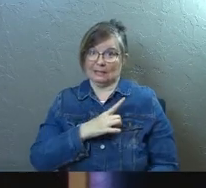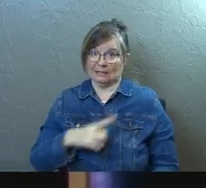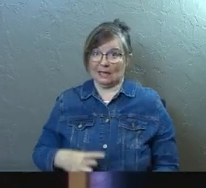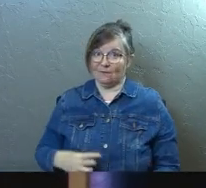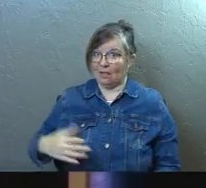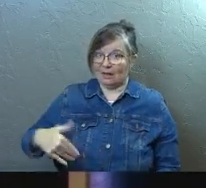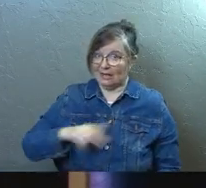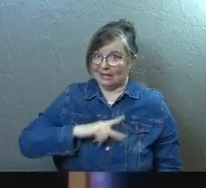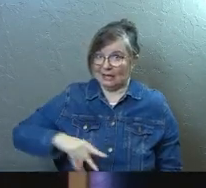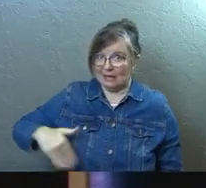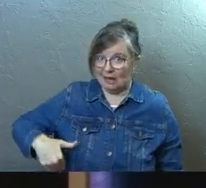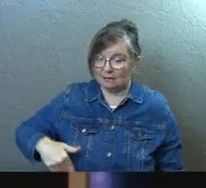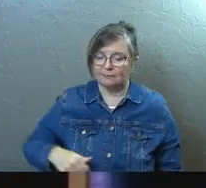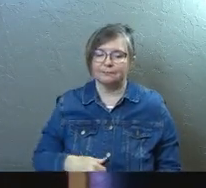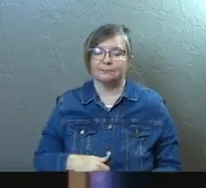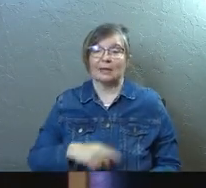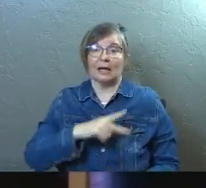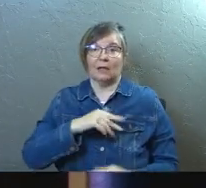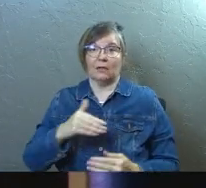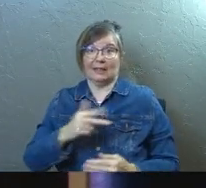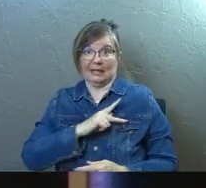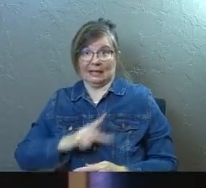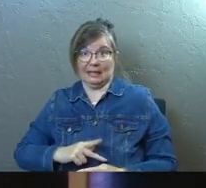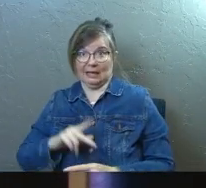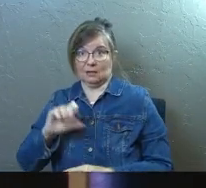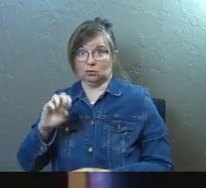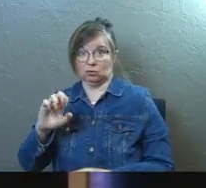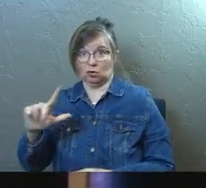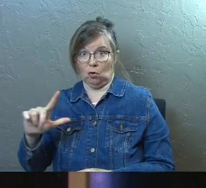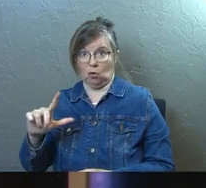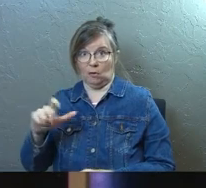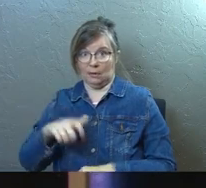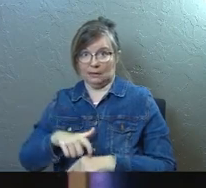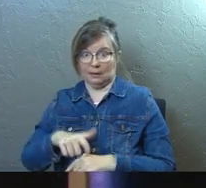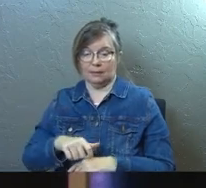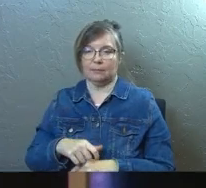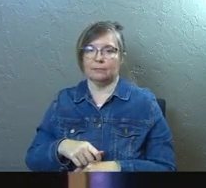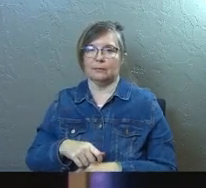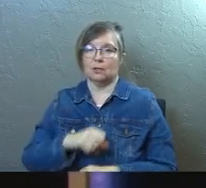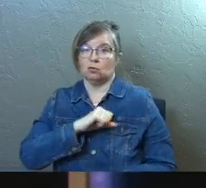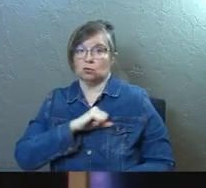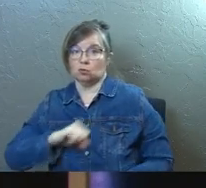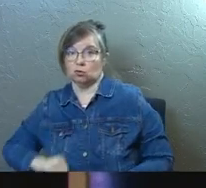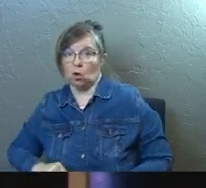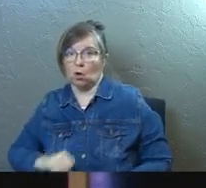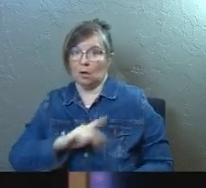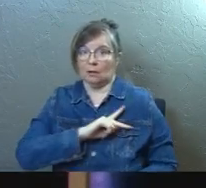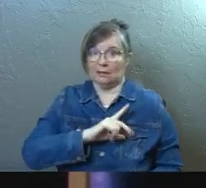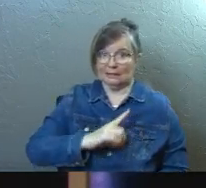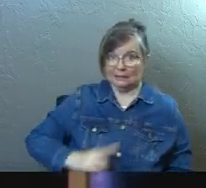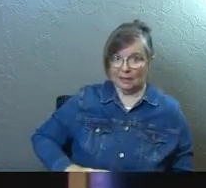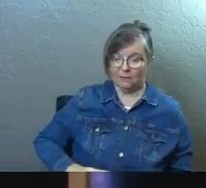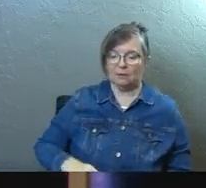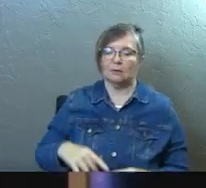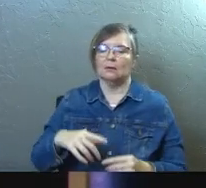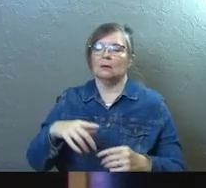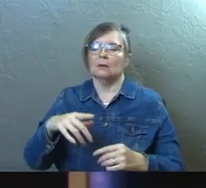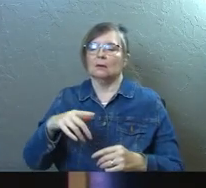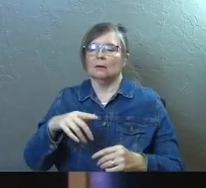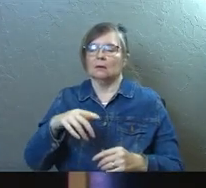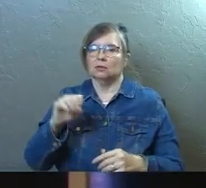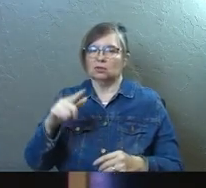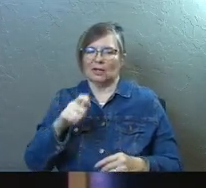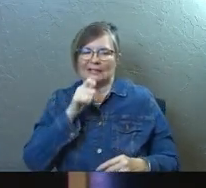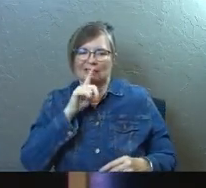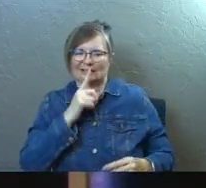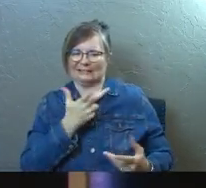David, who is not yet king, and the king at that time, King Saul. David and Saul are sitting there talking, and Saul is not sure he wants